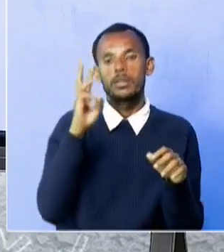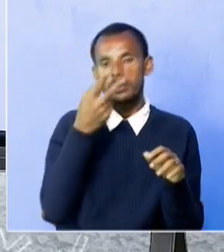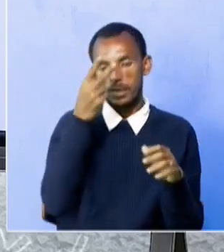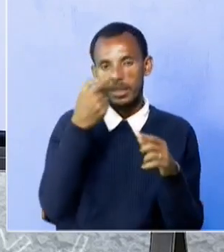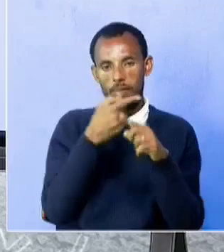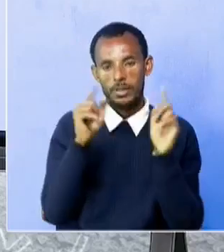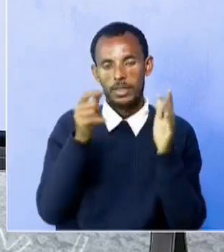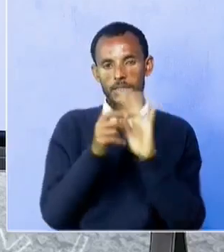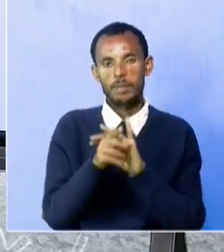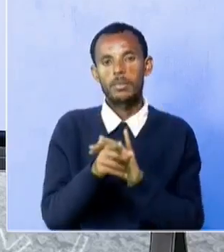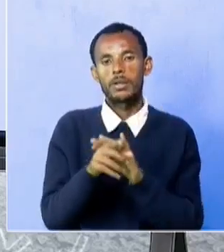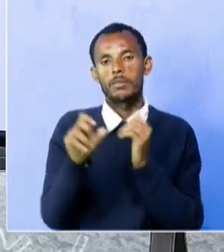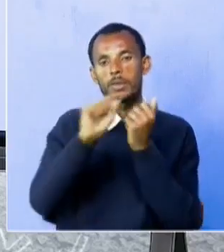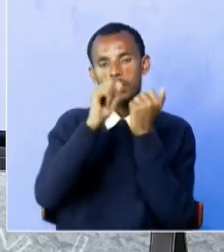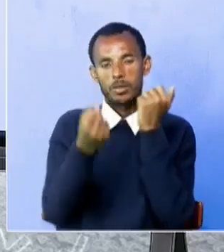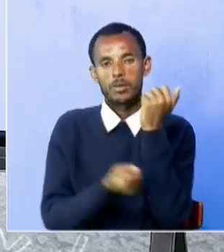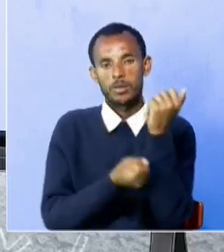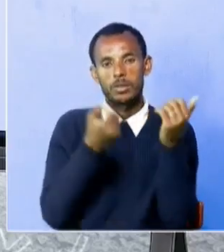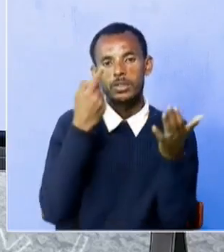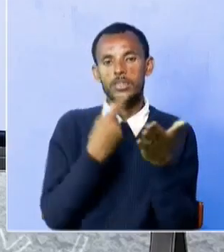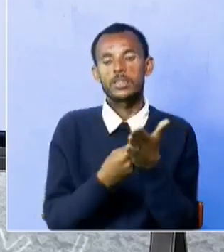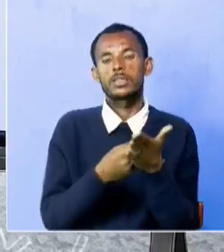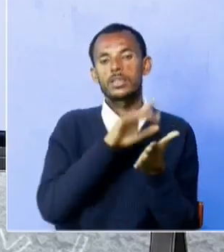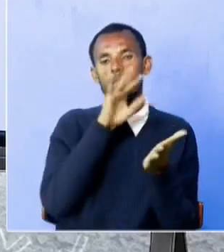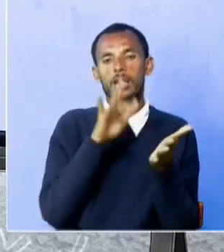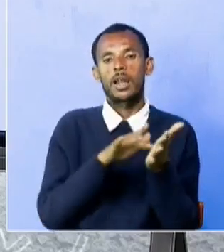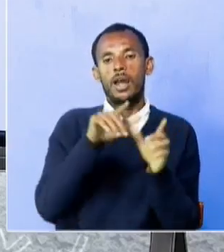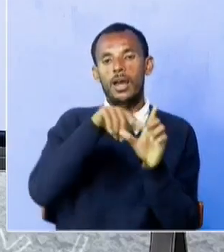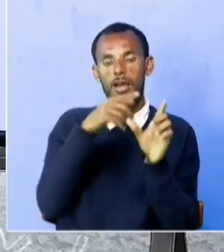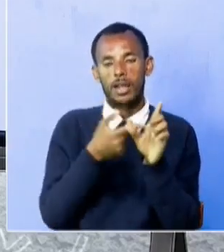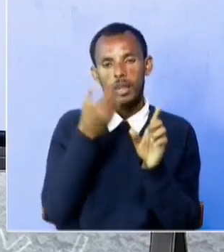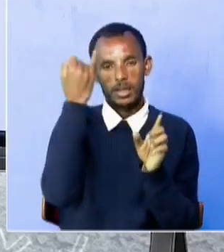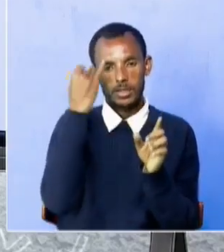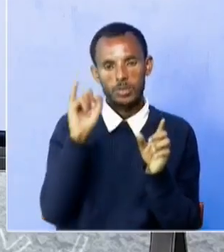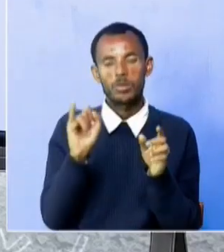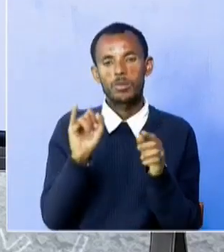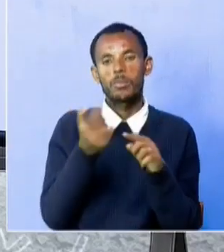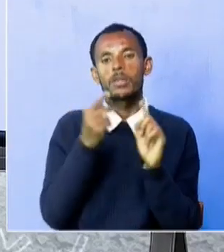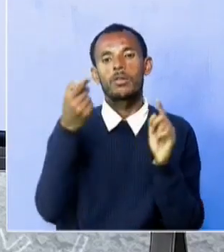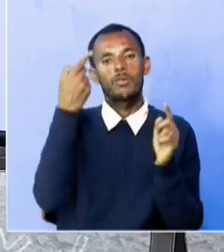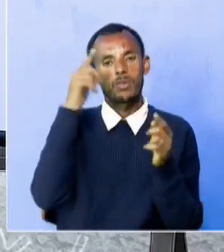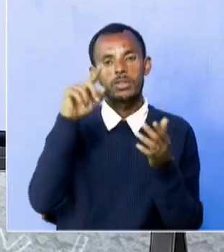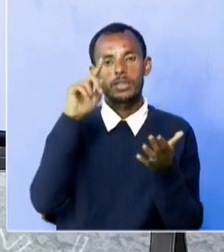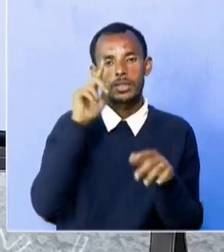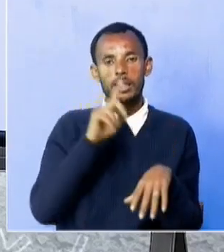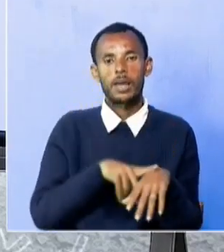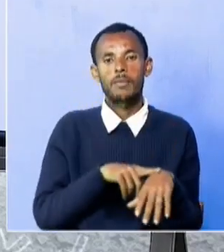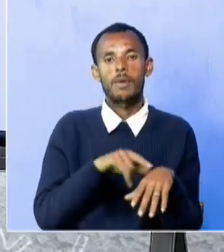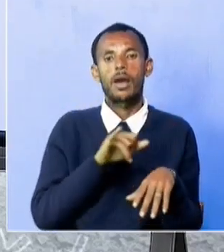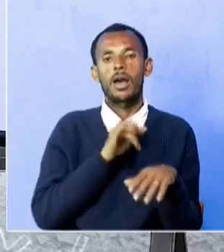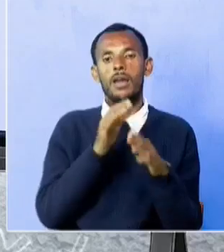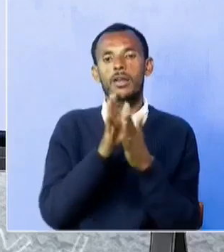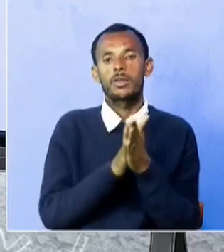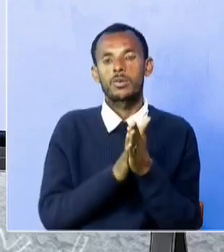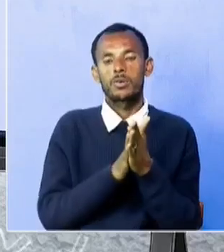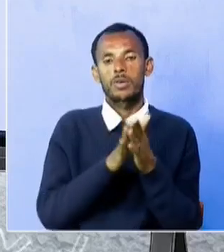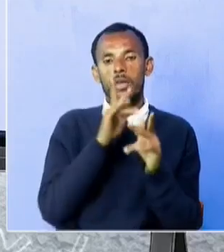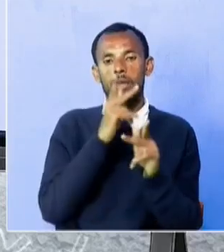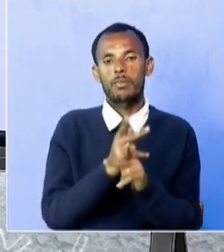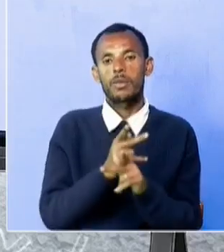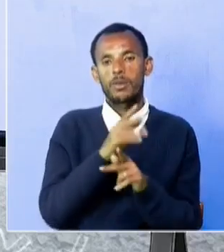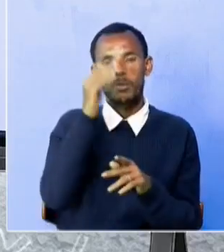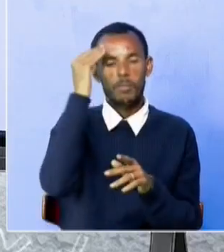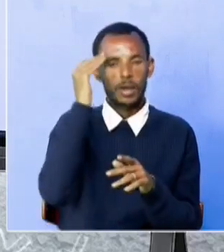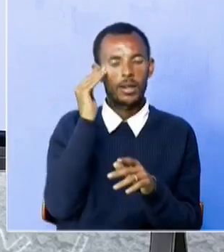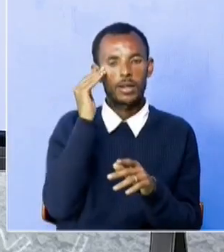different examples regarding this central angle issues, but for the time being, I need you to keep in your mind